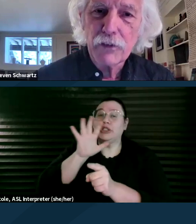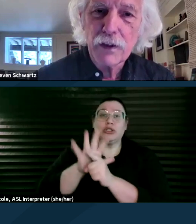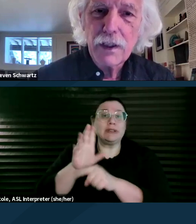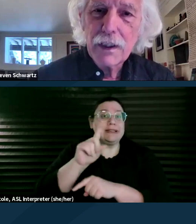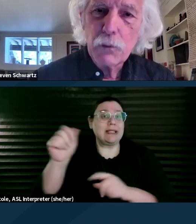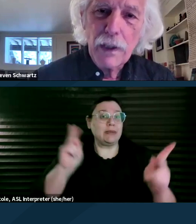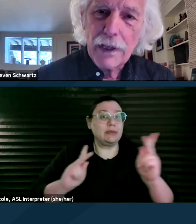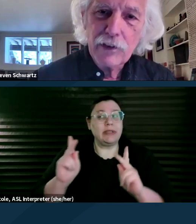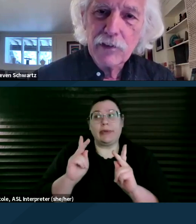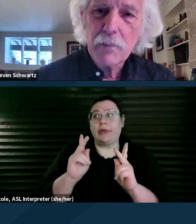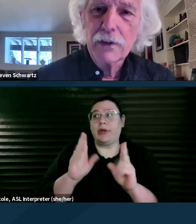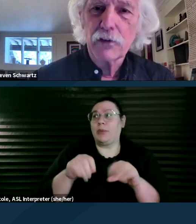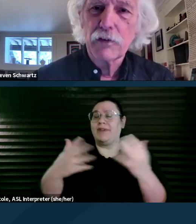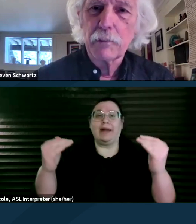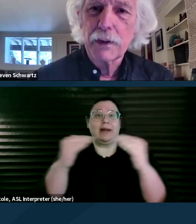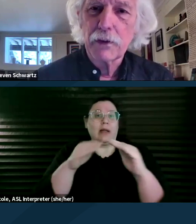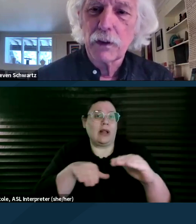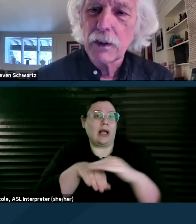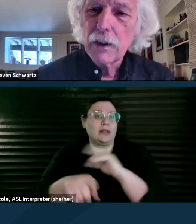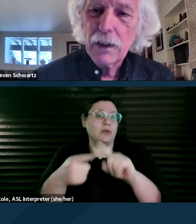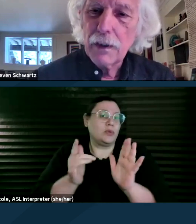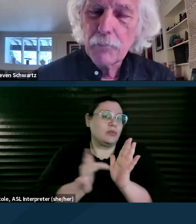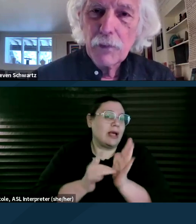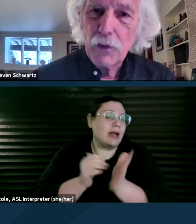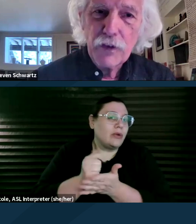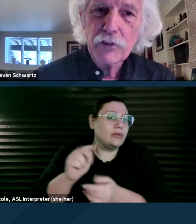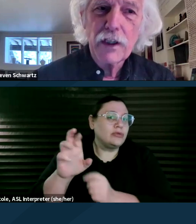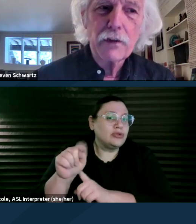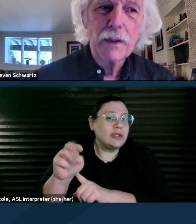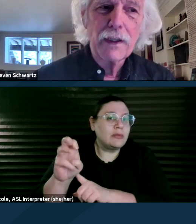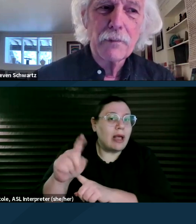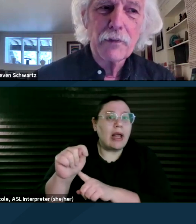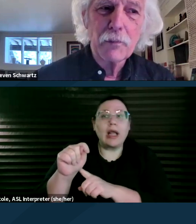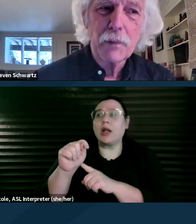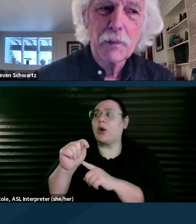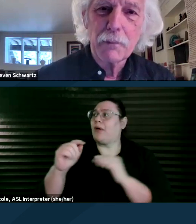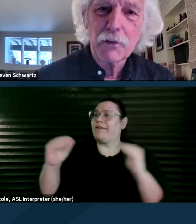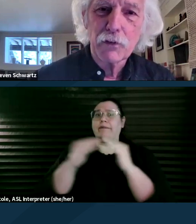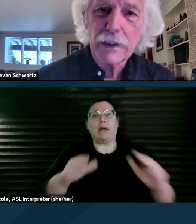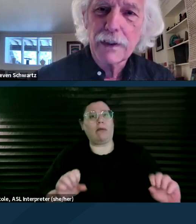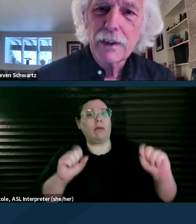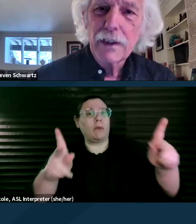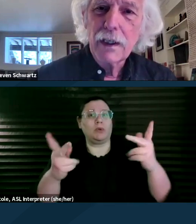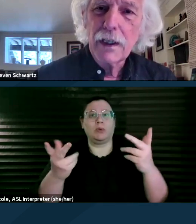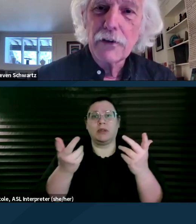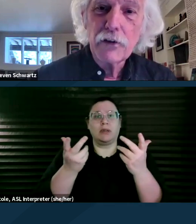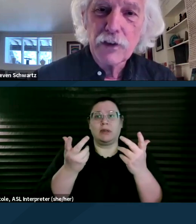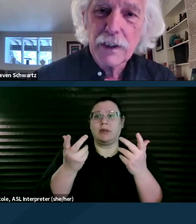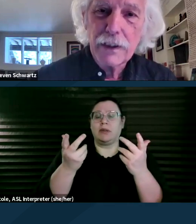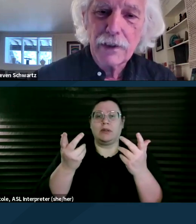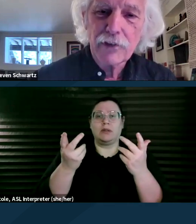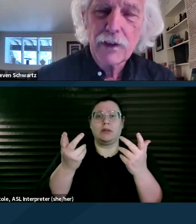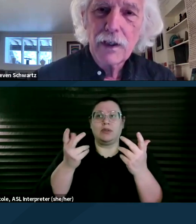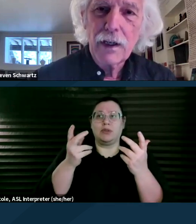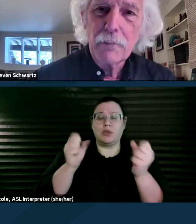are given equal access to medical treatment or a fair shake when it comes to being able to read and use